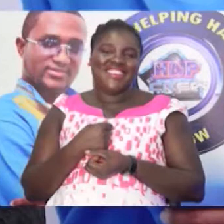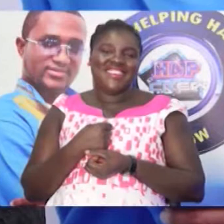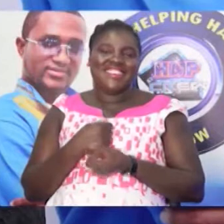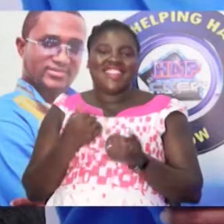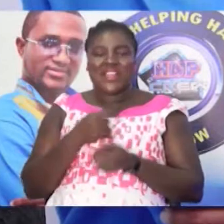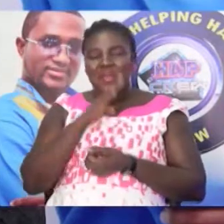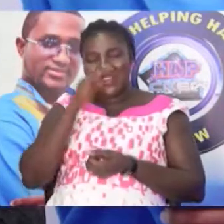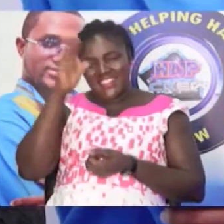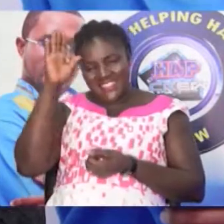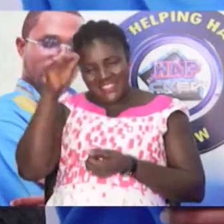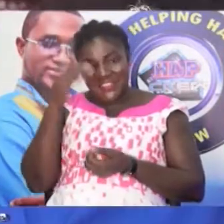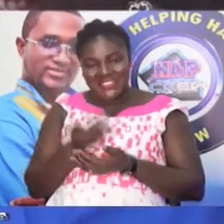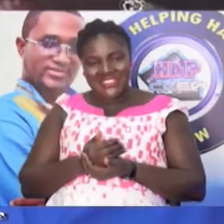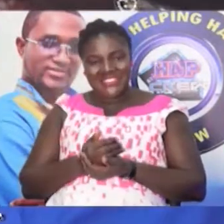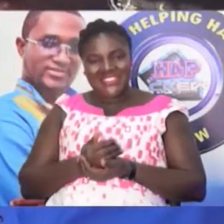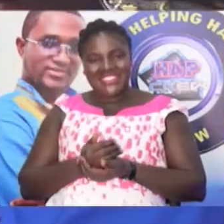Now you're being naughty.